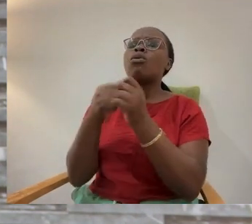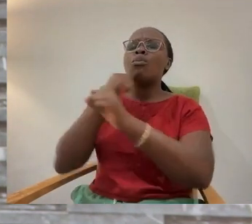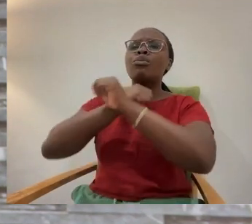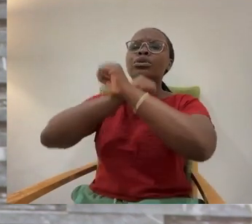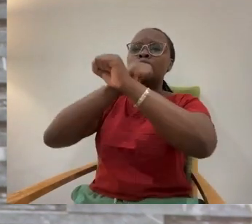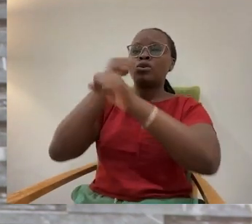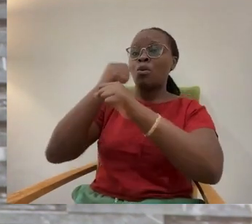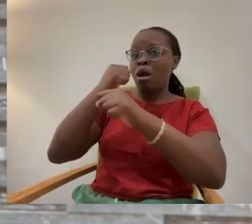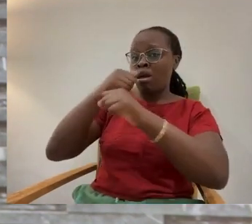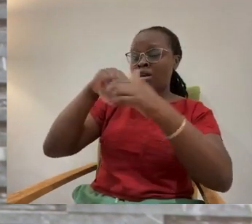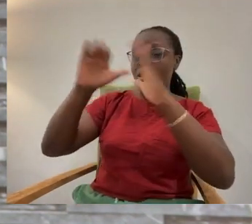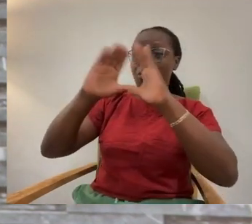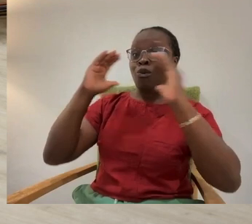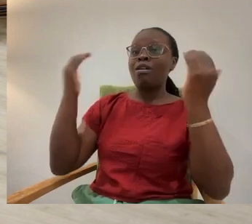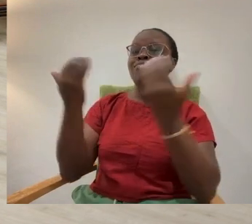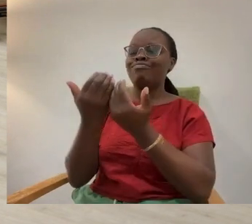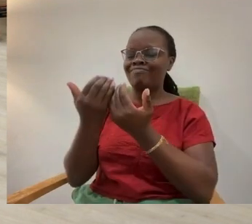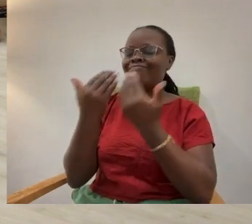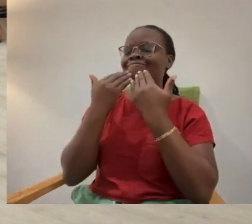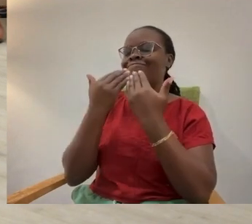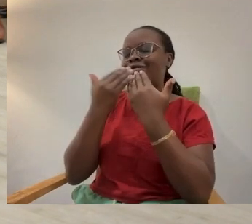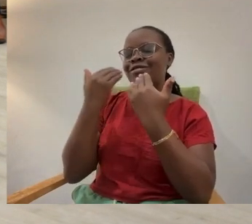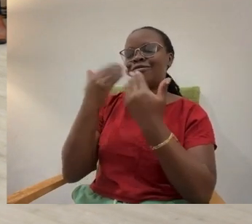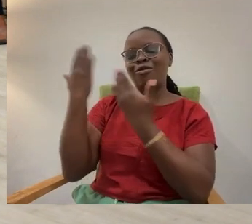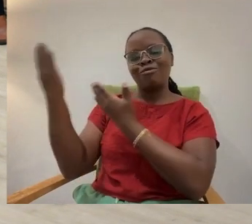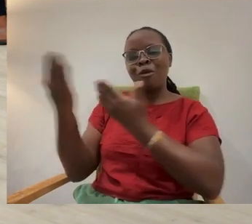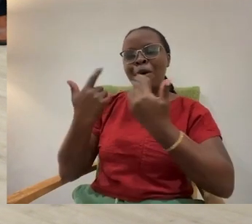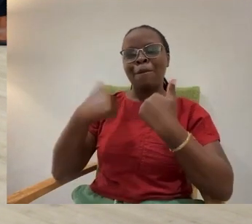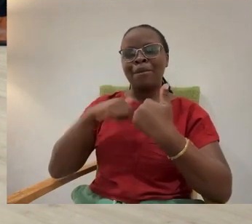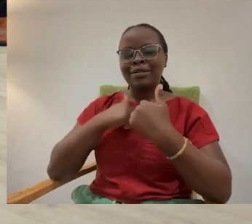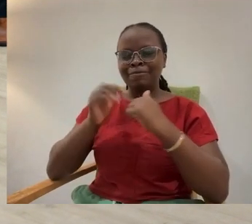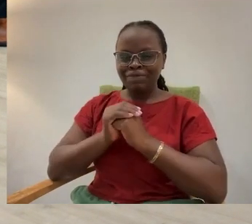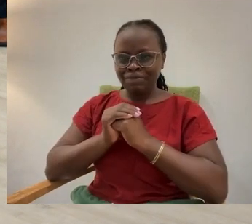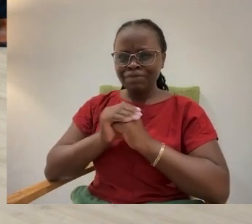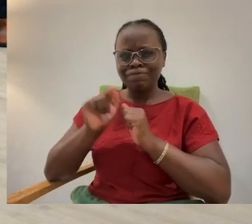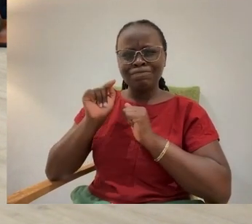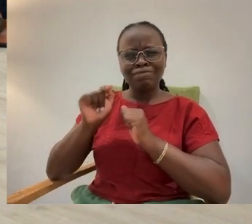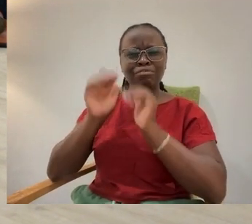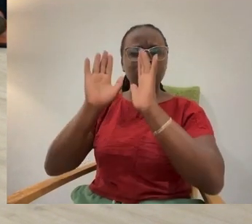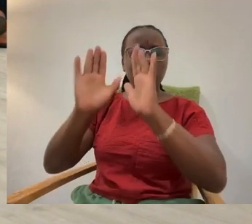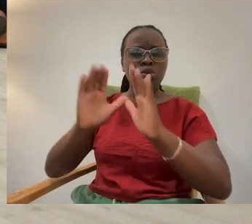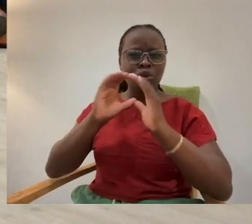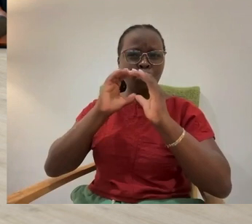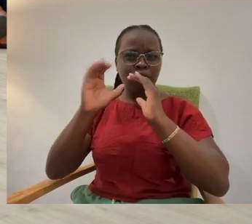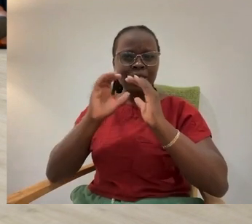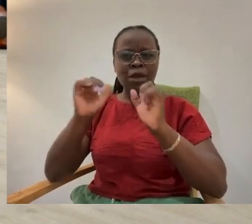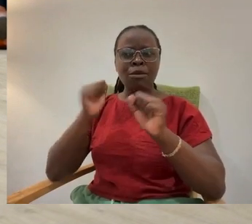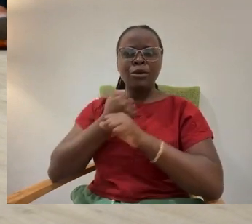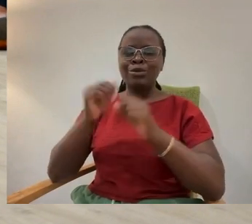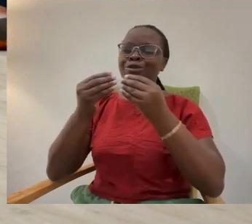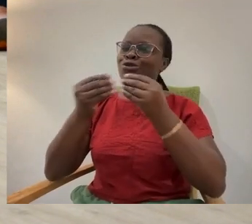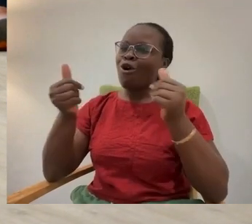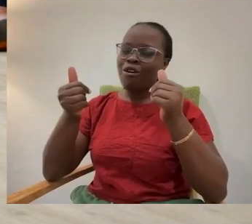globe. Great. Pleasure to be here. Very glad to have you both here. This is such an important conversation that we will not solve any of